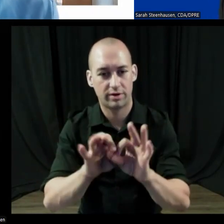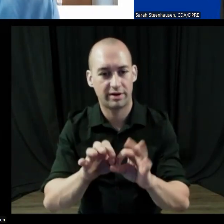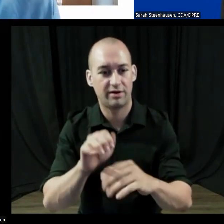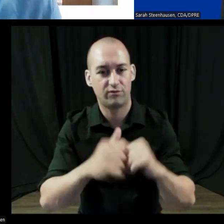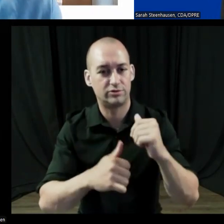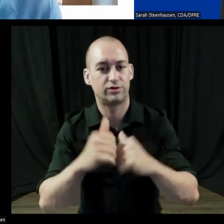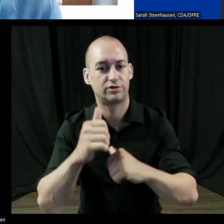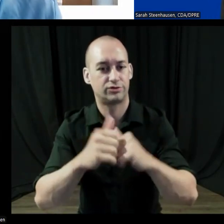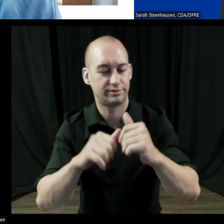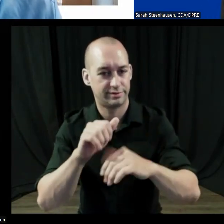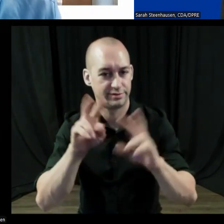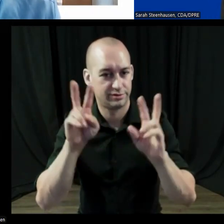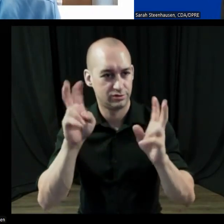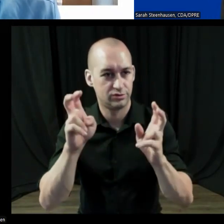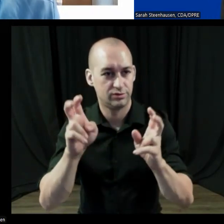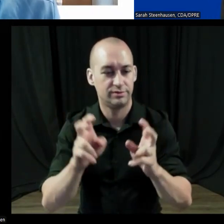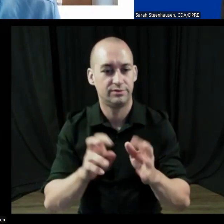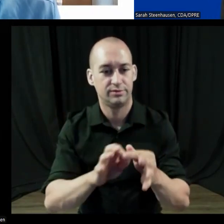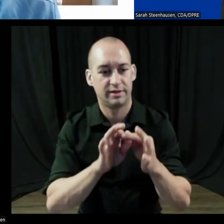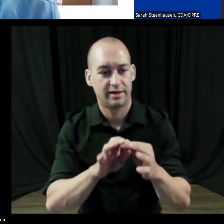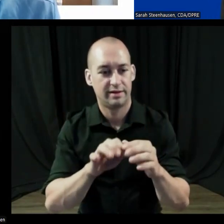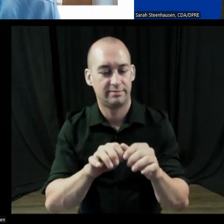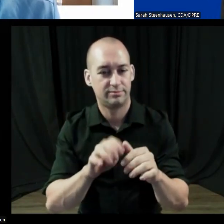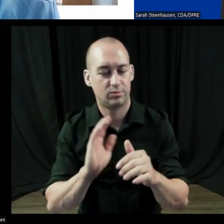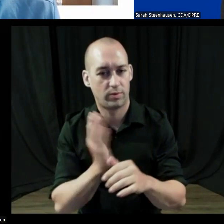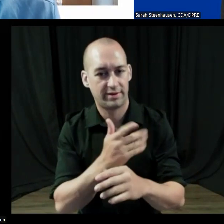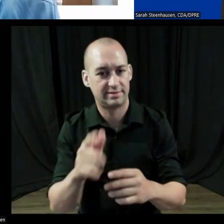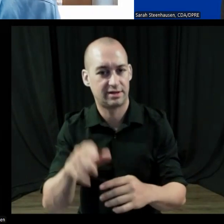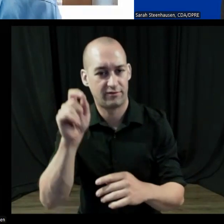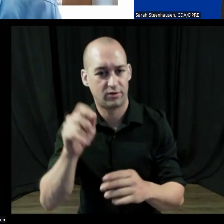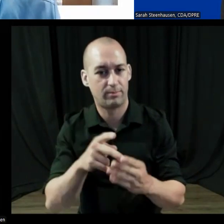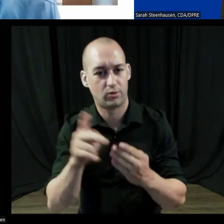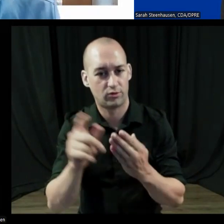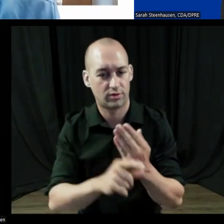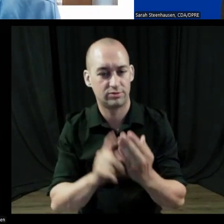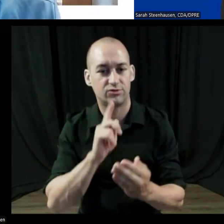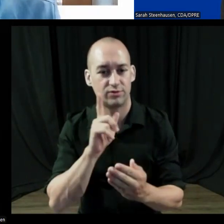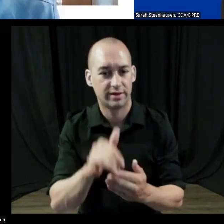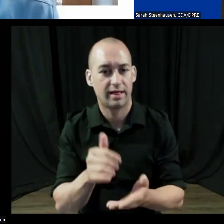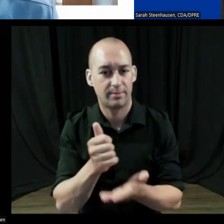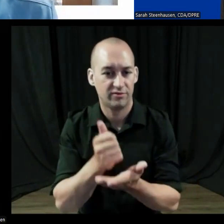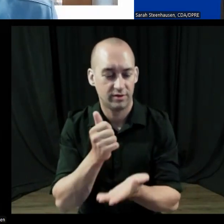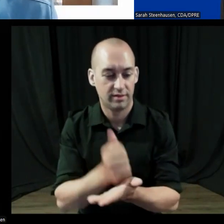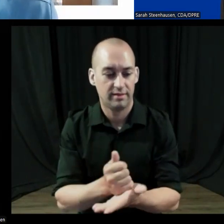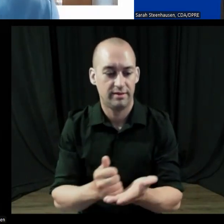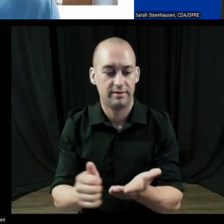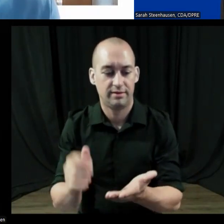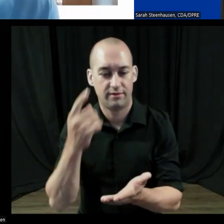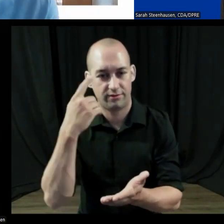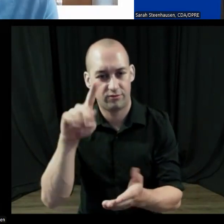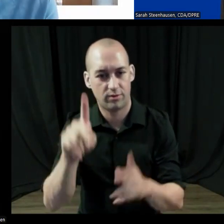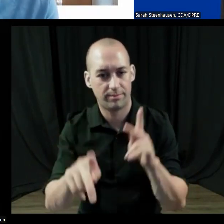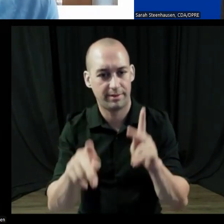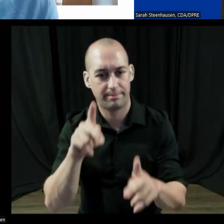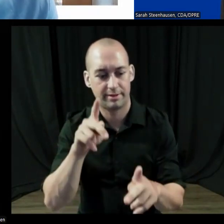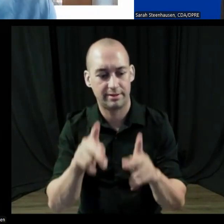issue. To the extent that we discover that there are programs that are really helpful for people